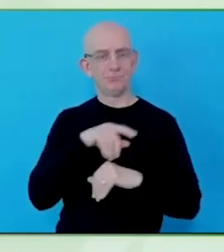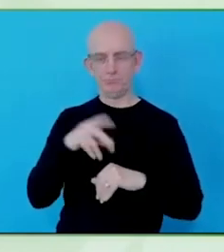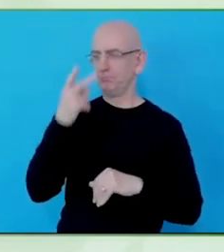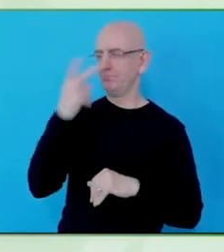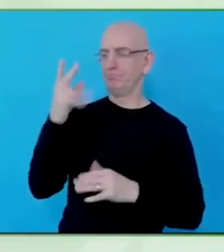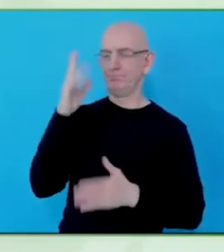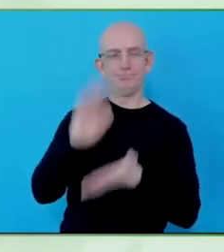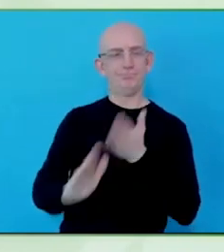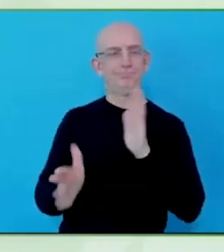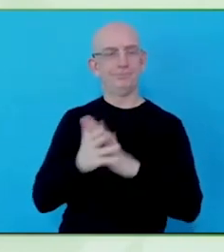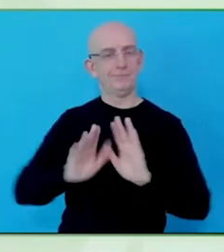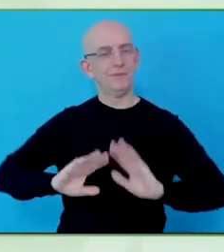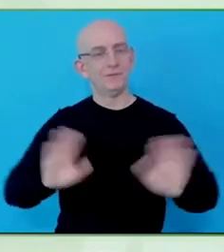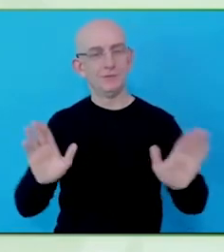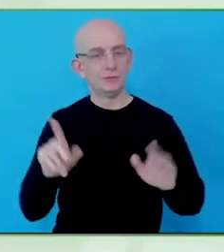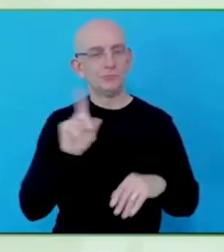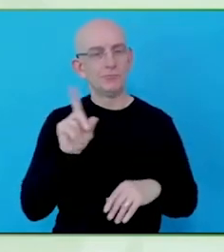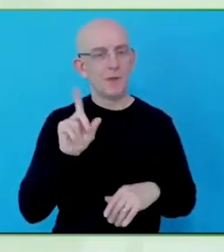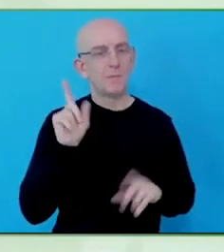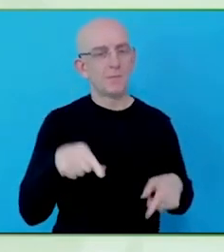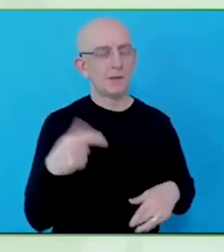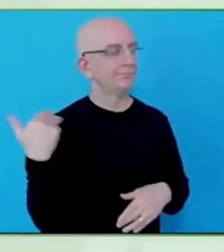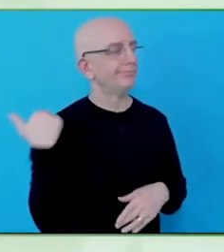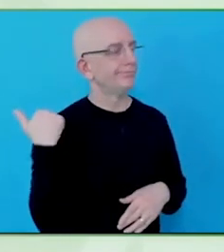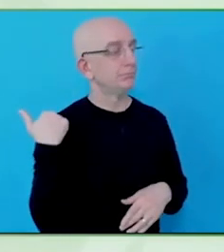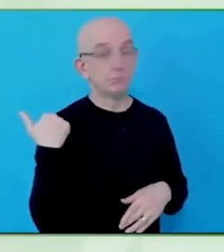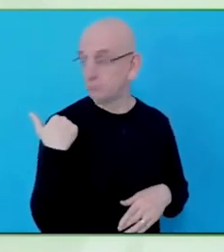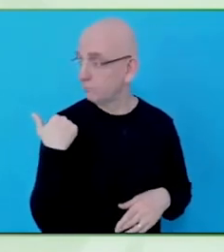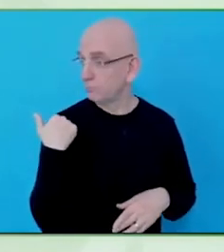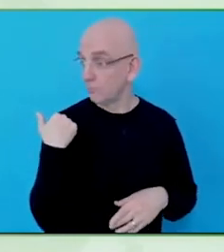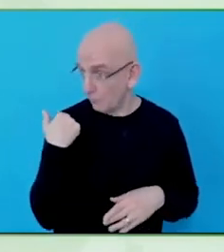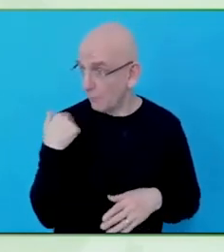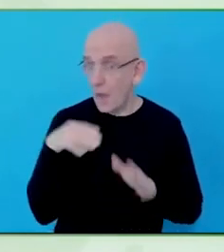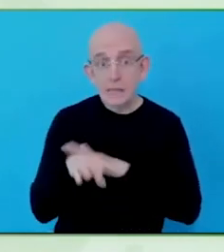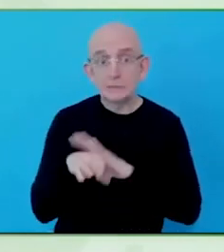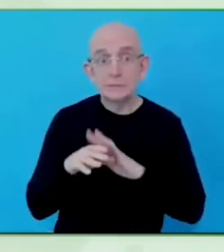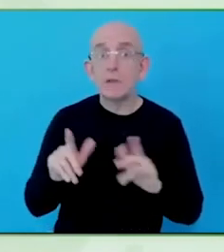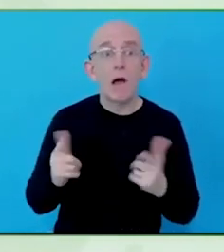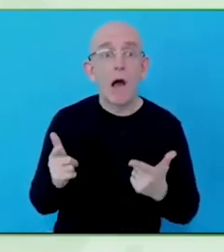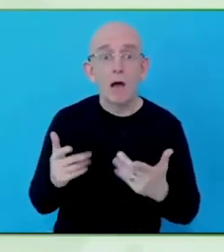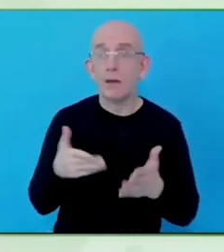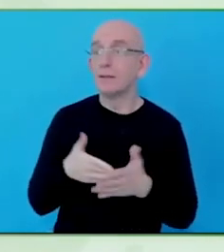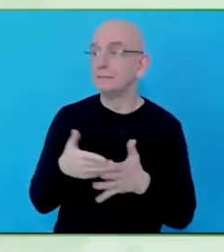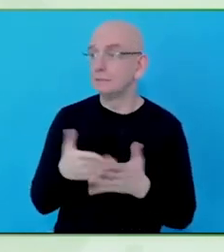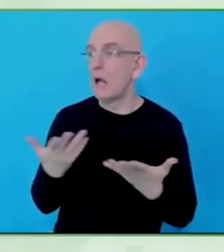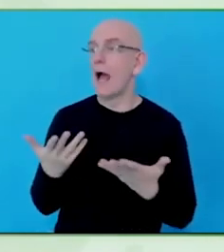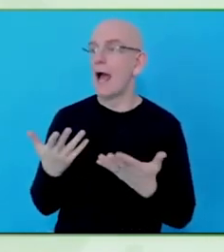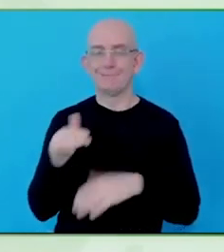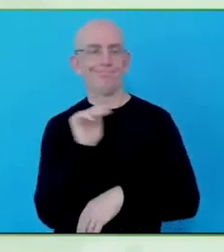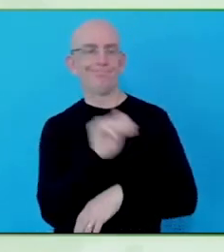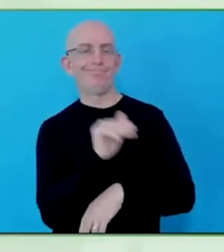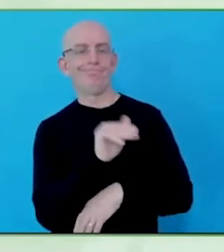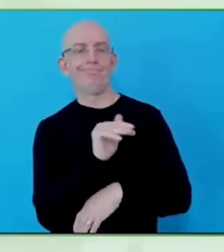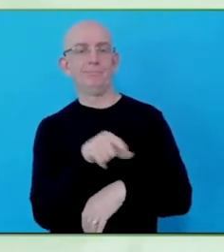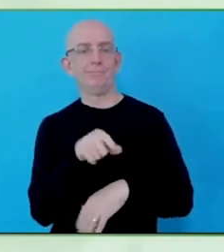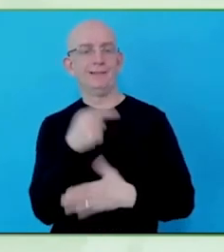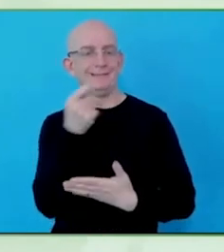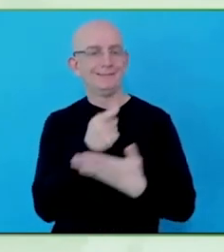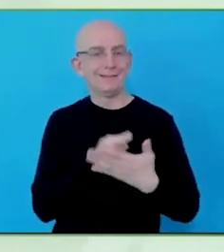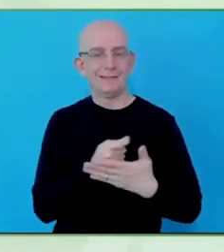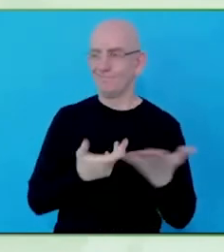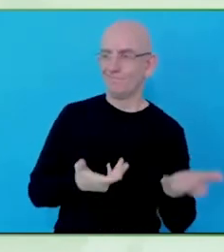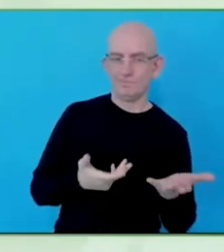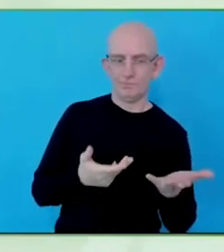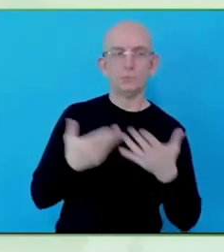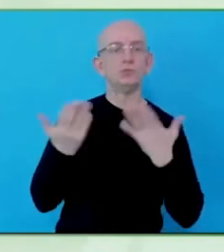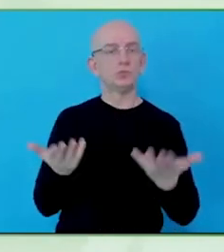like Sabine's way of thinking about it as supply chain. We don't generally look at it that way, but it is a chain. And in that chain, you have product